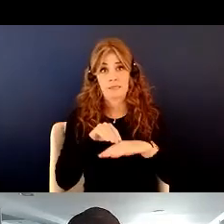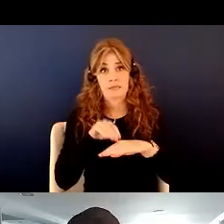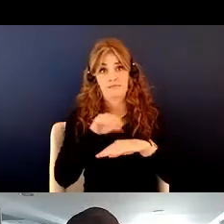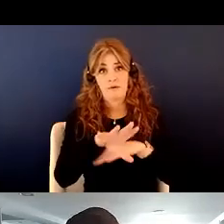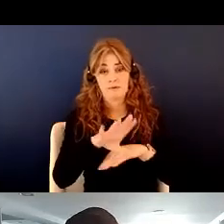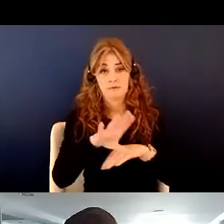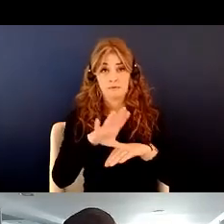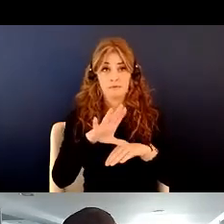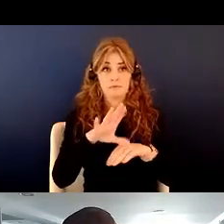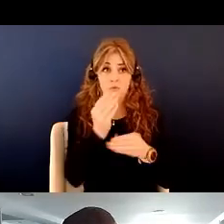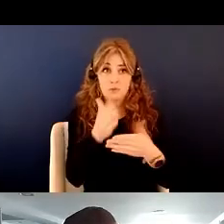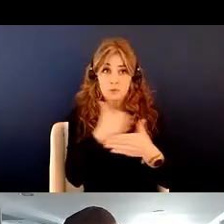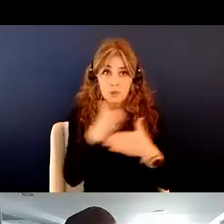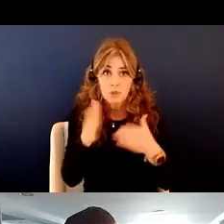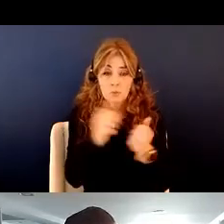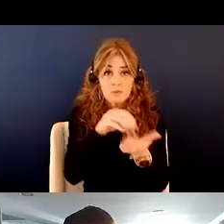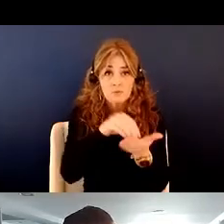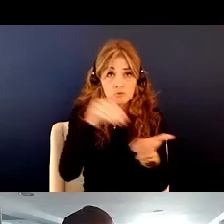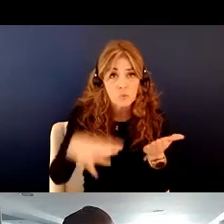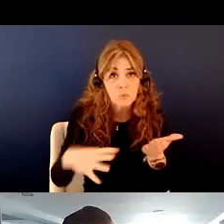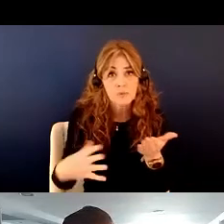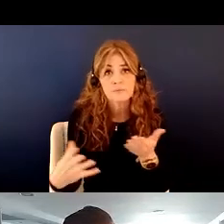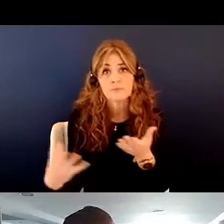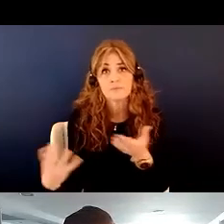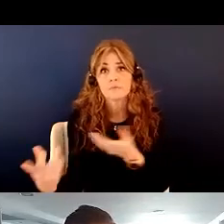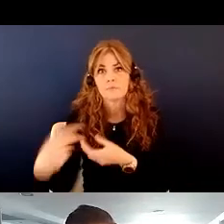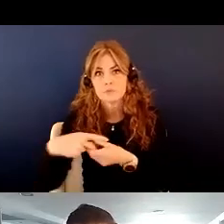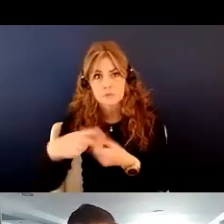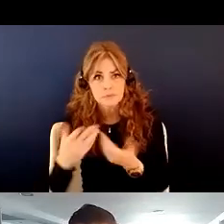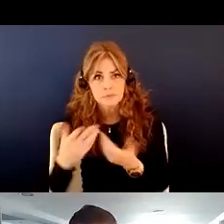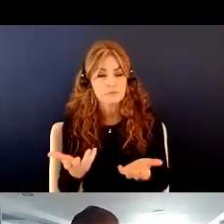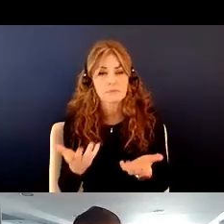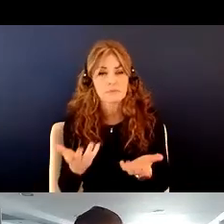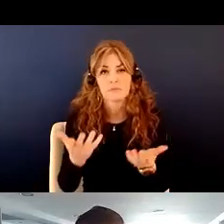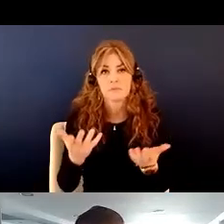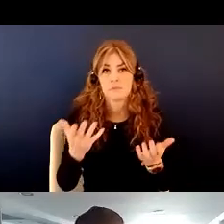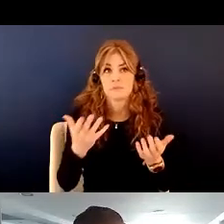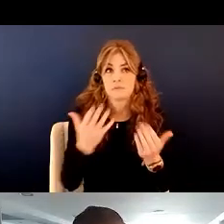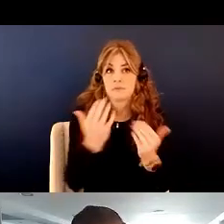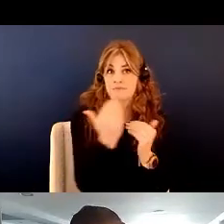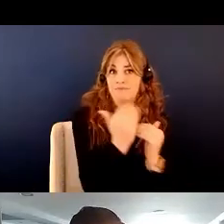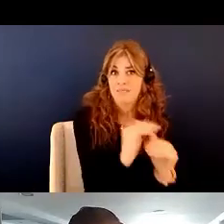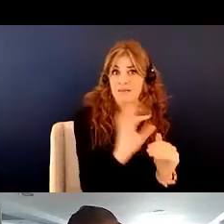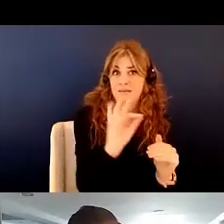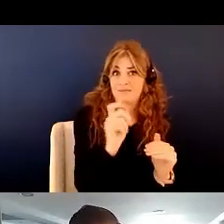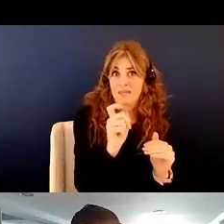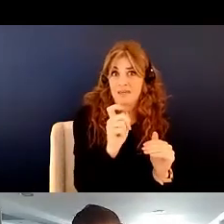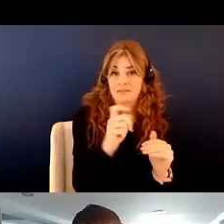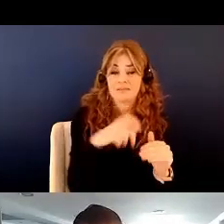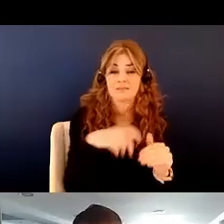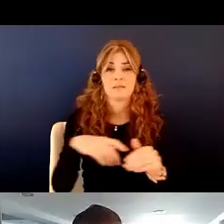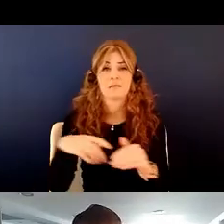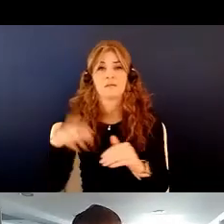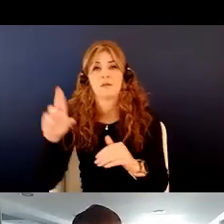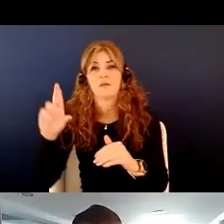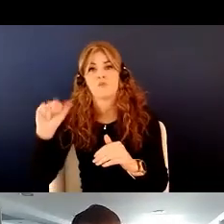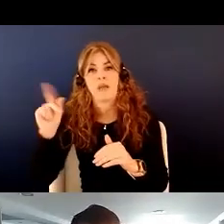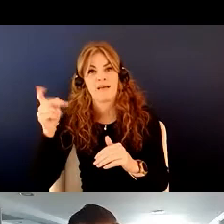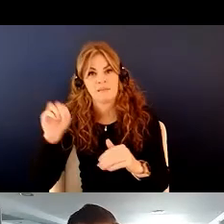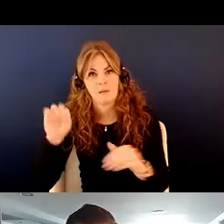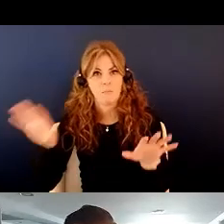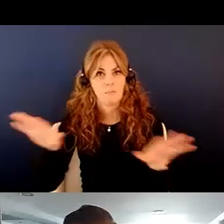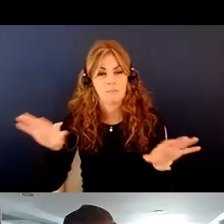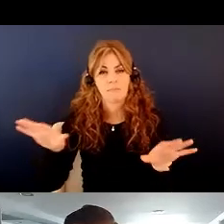students and course participants is that the choice between a fixed and random effects model needs to largely be